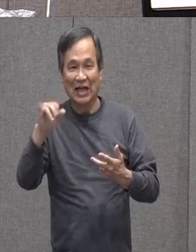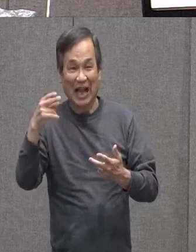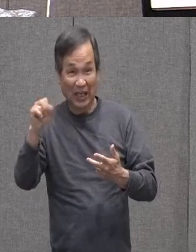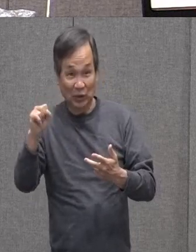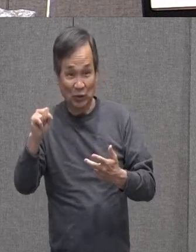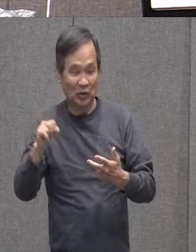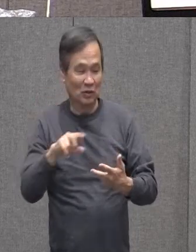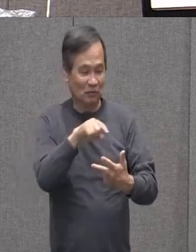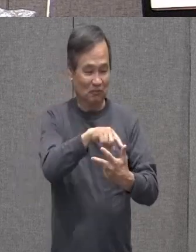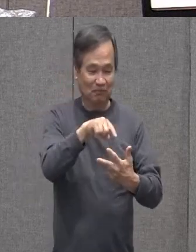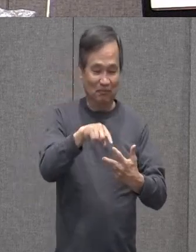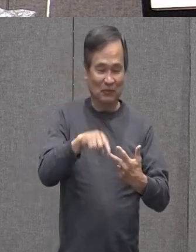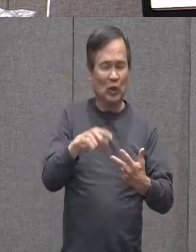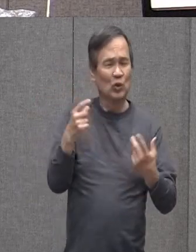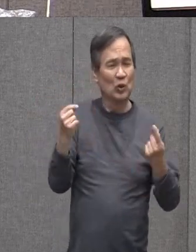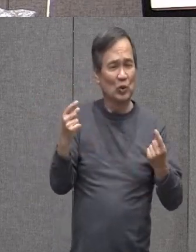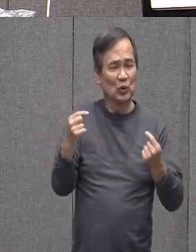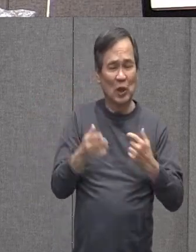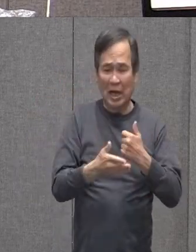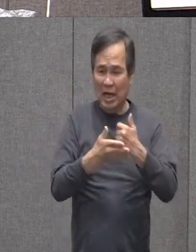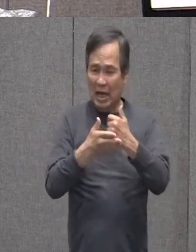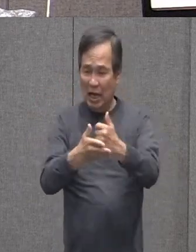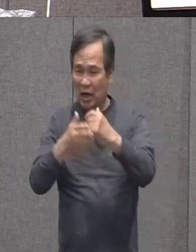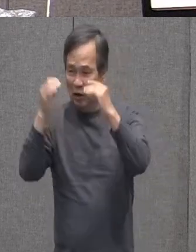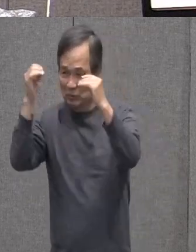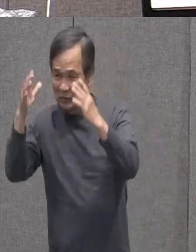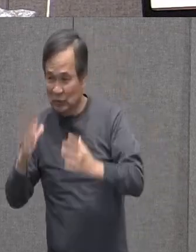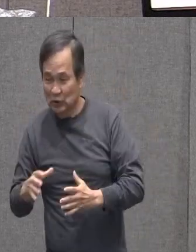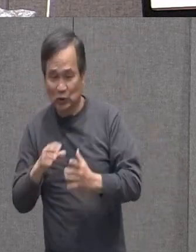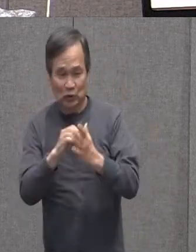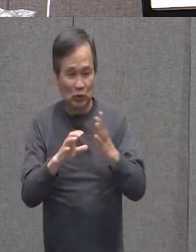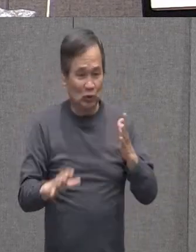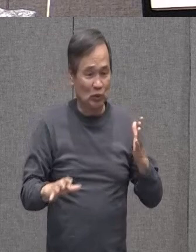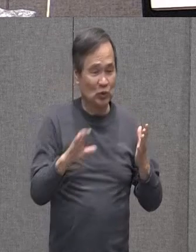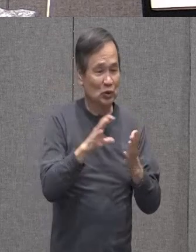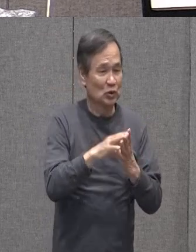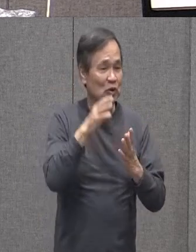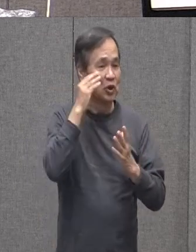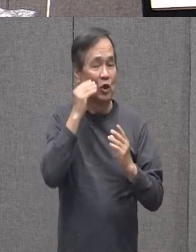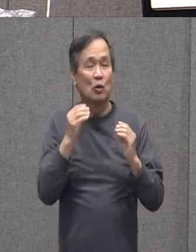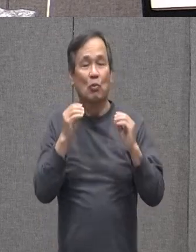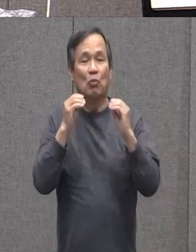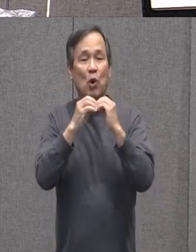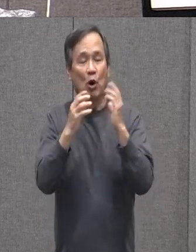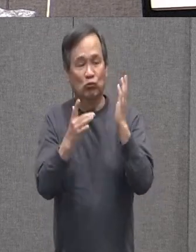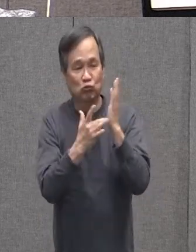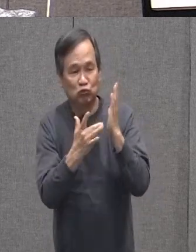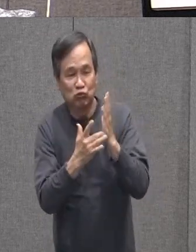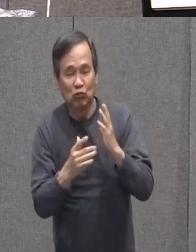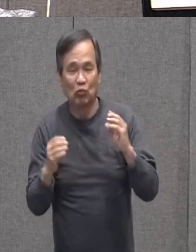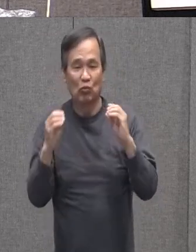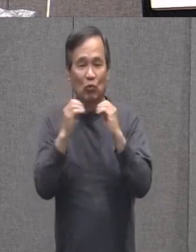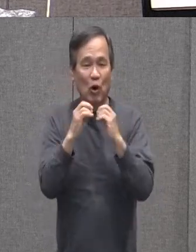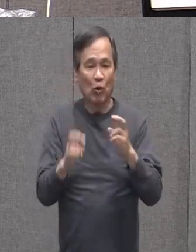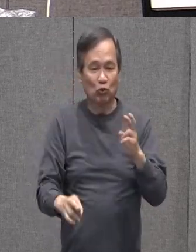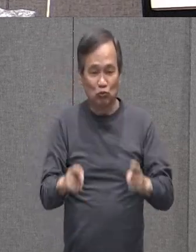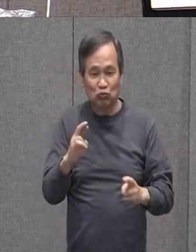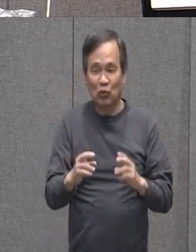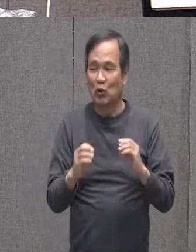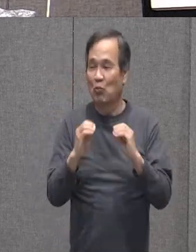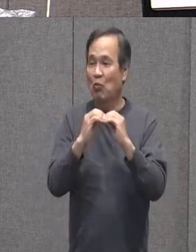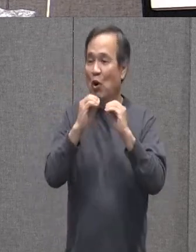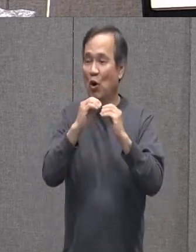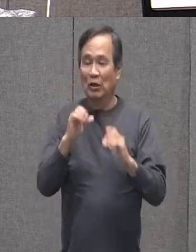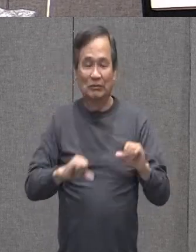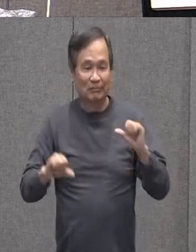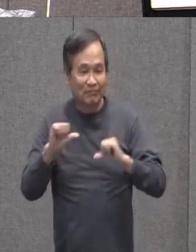do at those schools is we help the teachers and the students learn about technology, about robotics, about science. We help